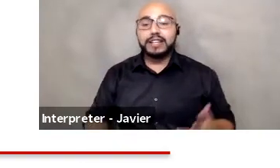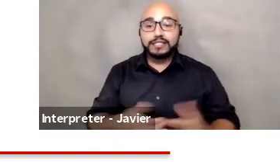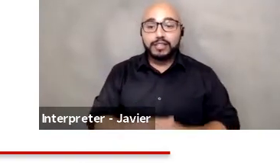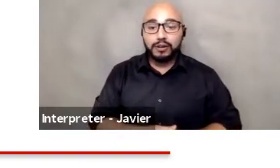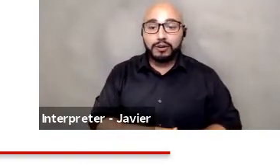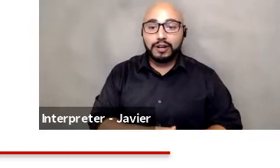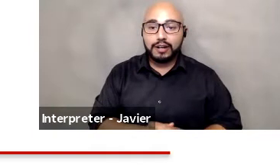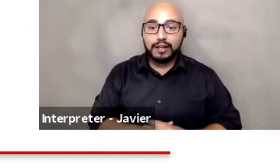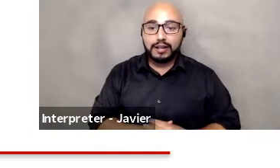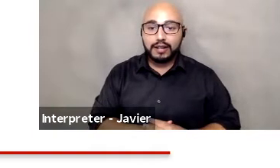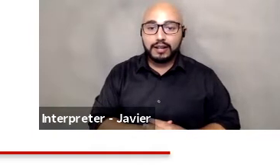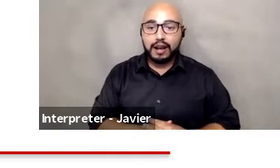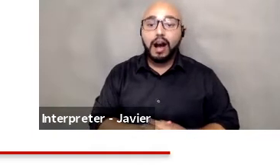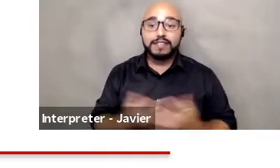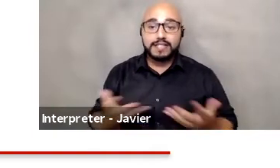Okay, so